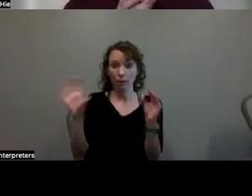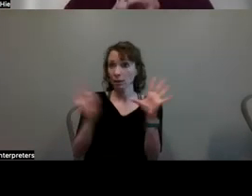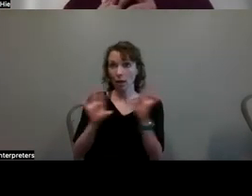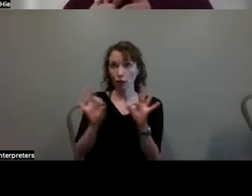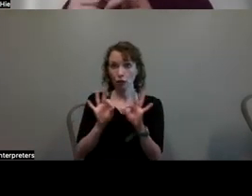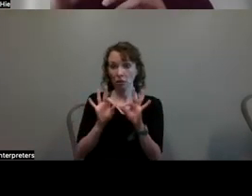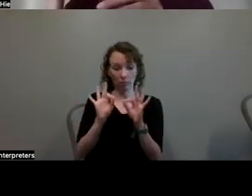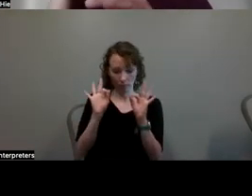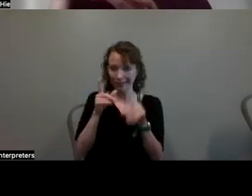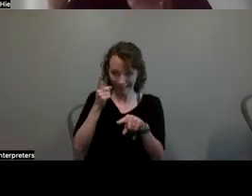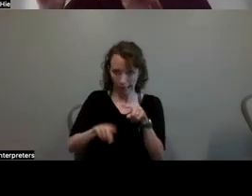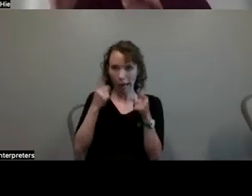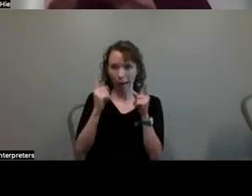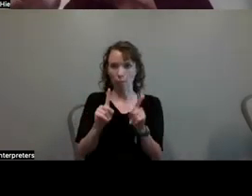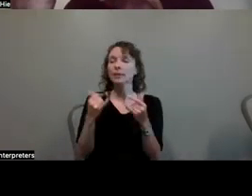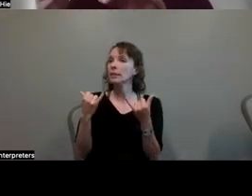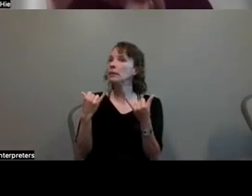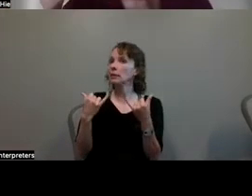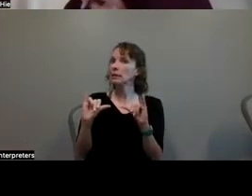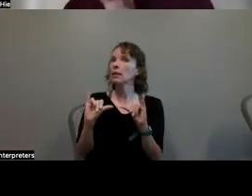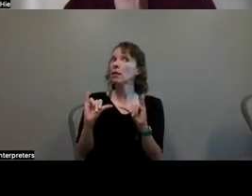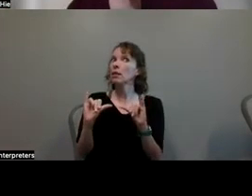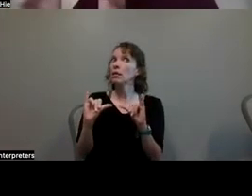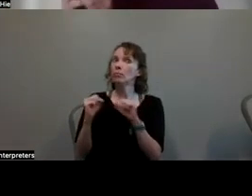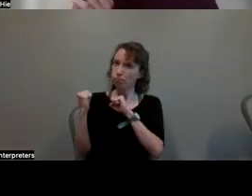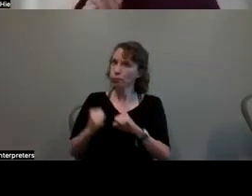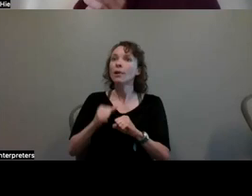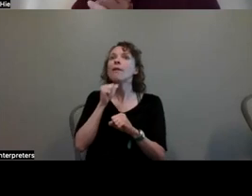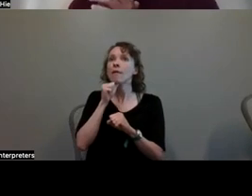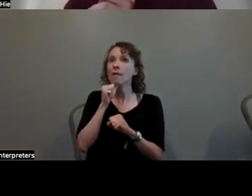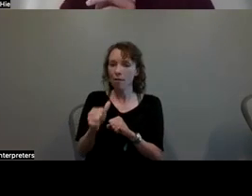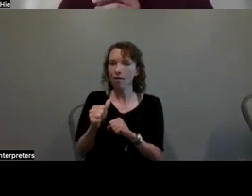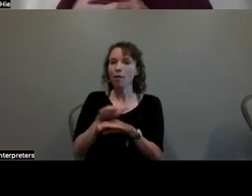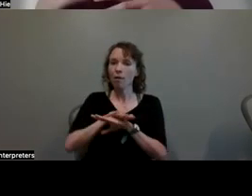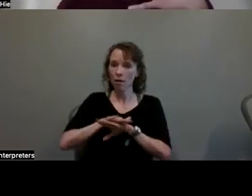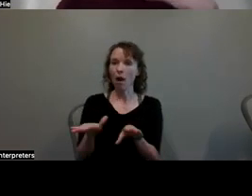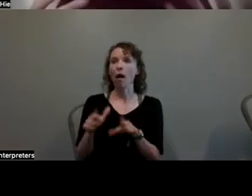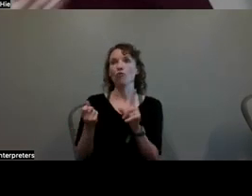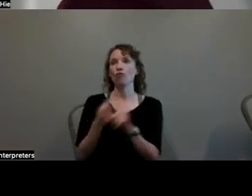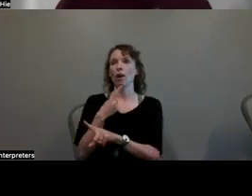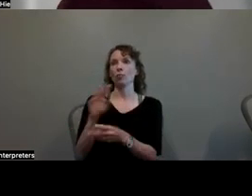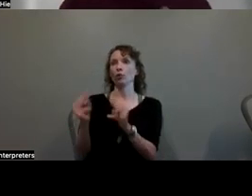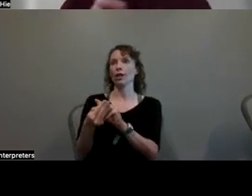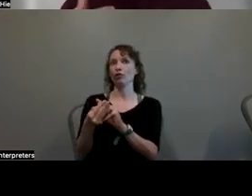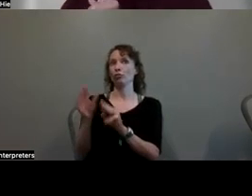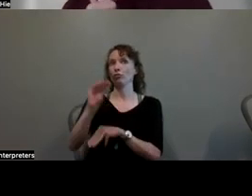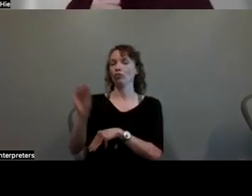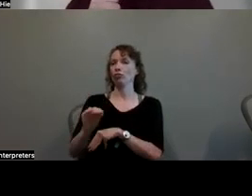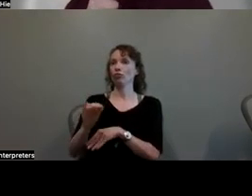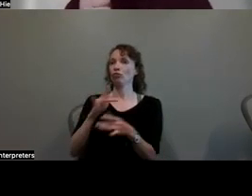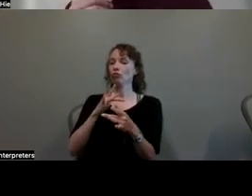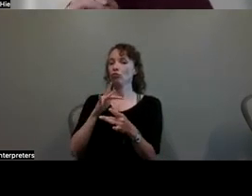happening, there's very, very non-random mutation rates. And so potentially,